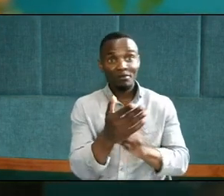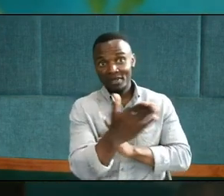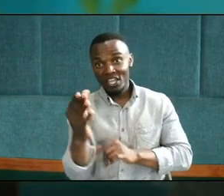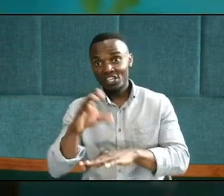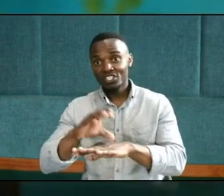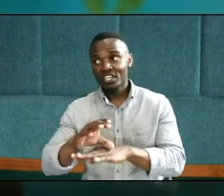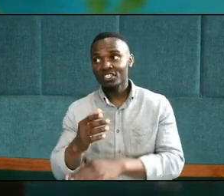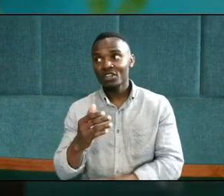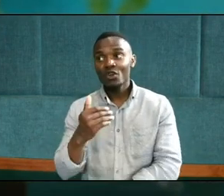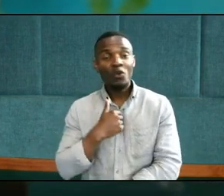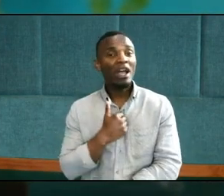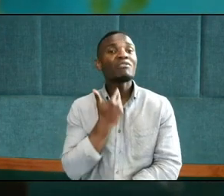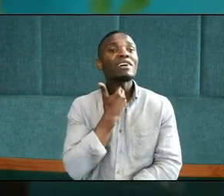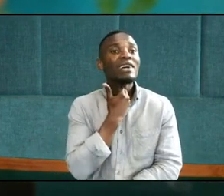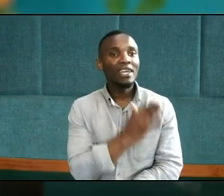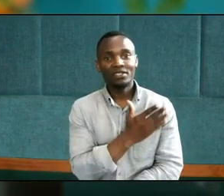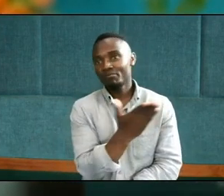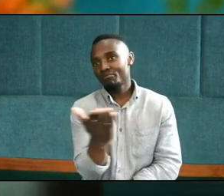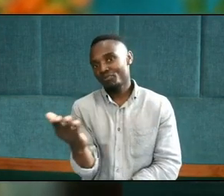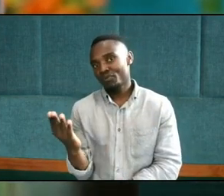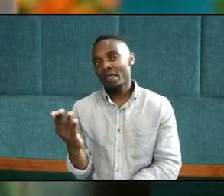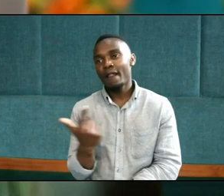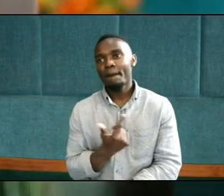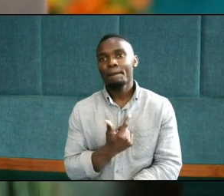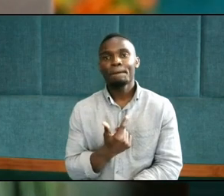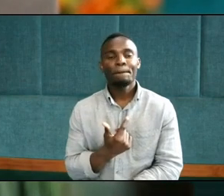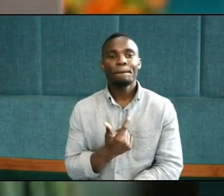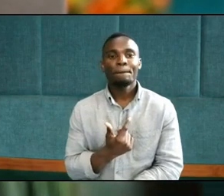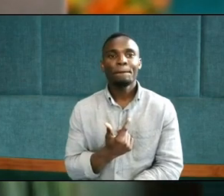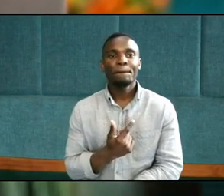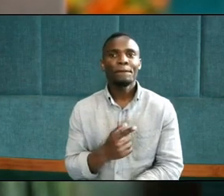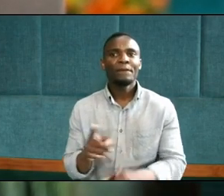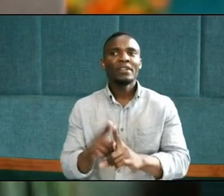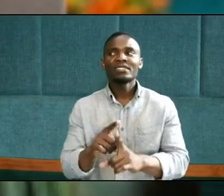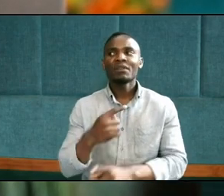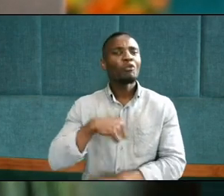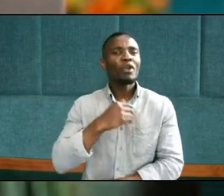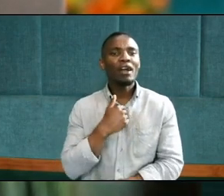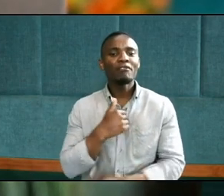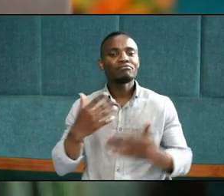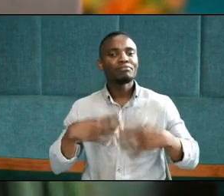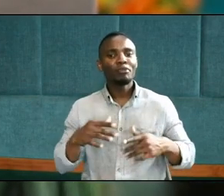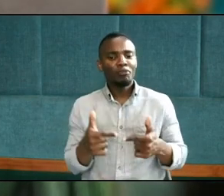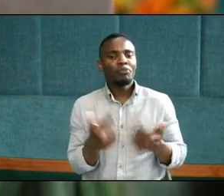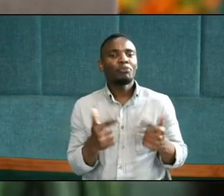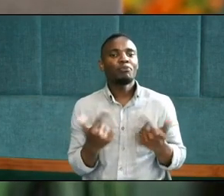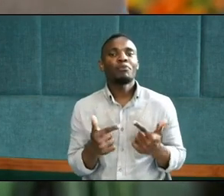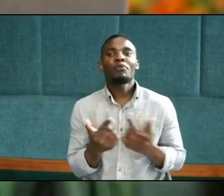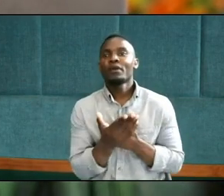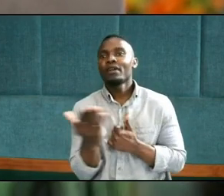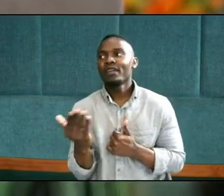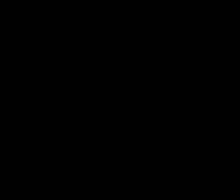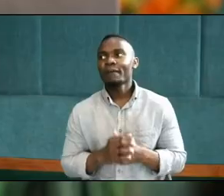church, there's hatred going on, circulating among us. There's a lot of strife going on among us.